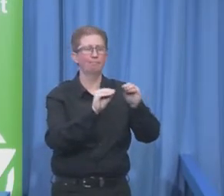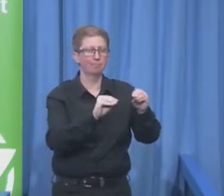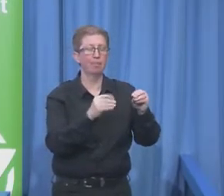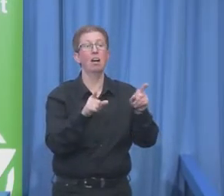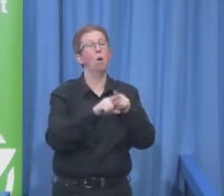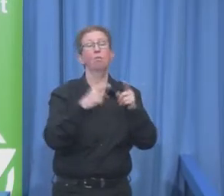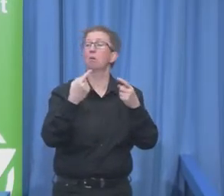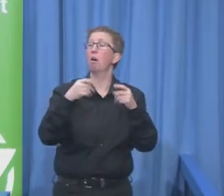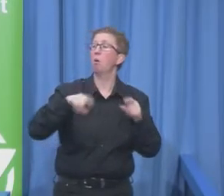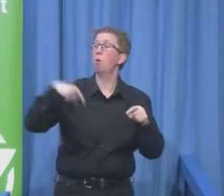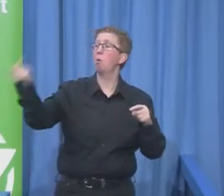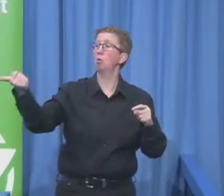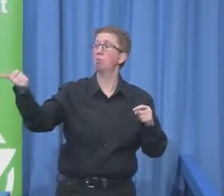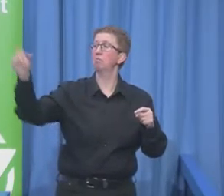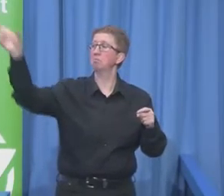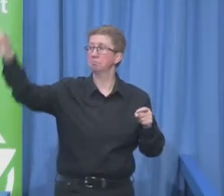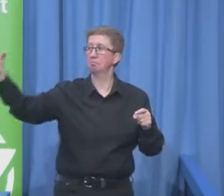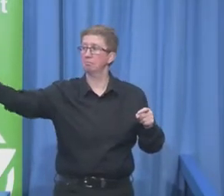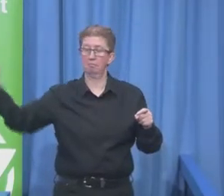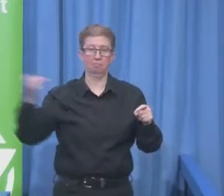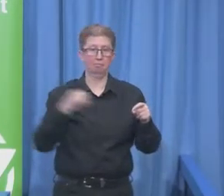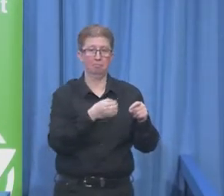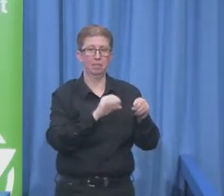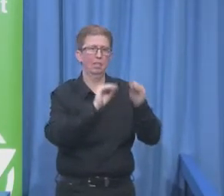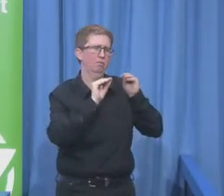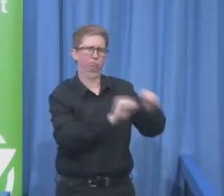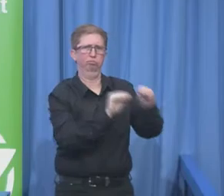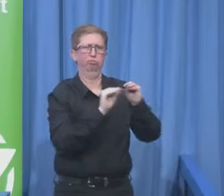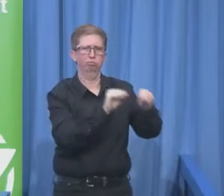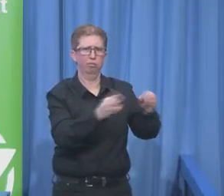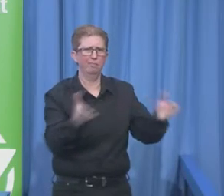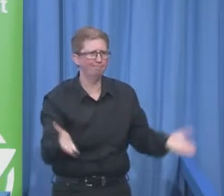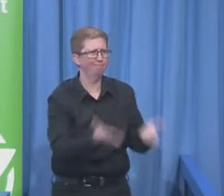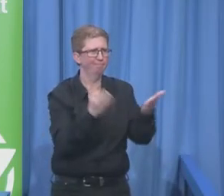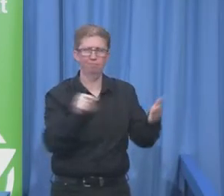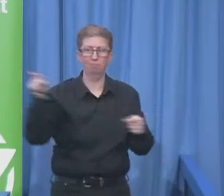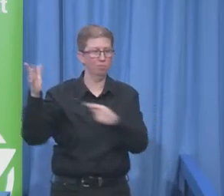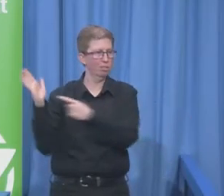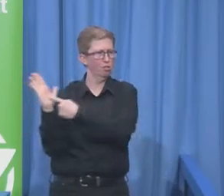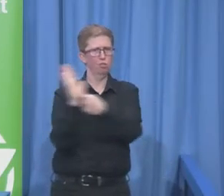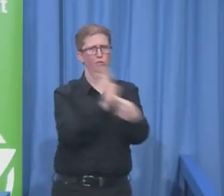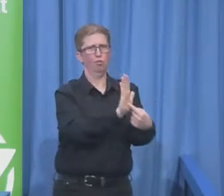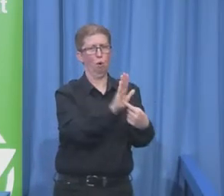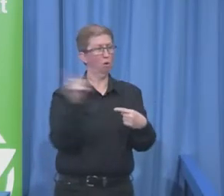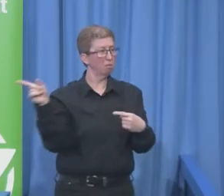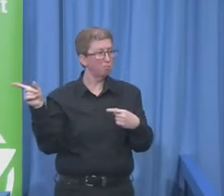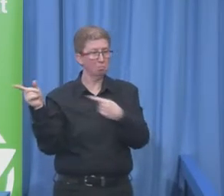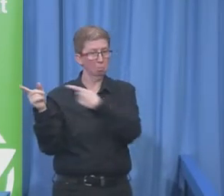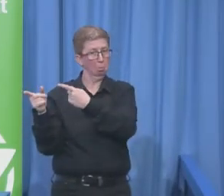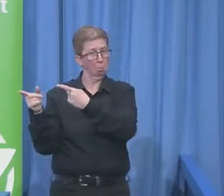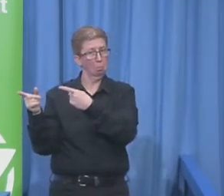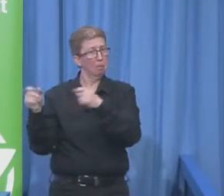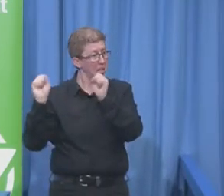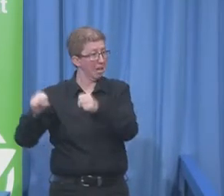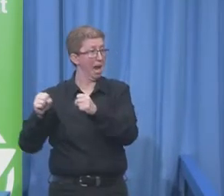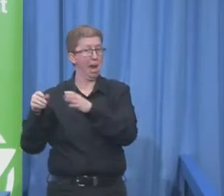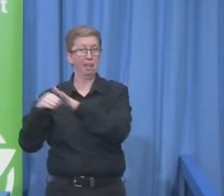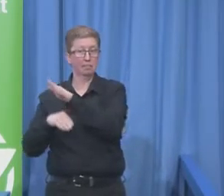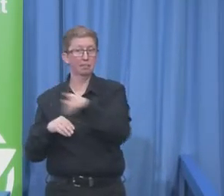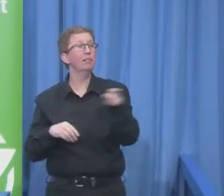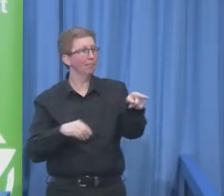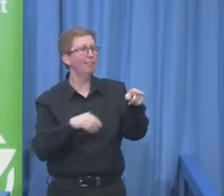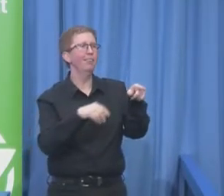and the employees work on this, the candidates get trained on this train and hire model.